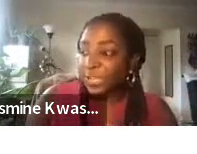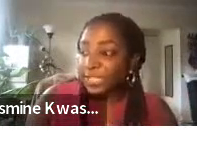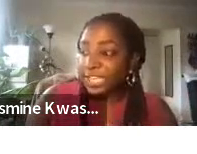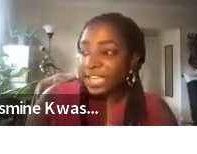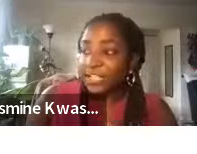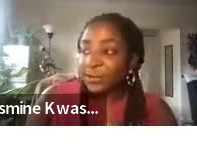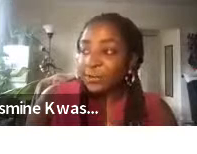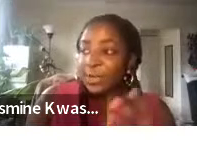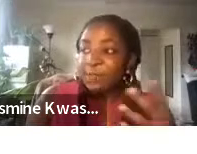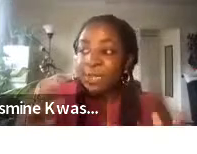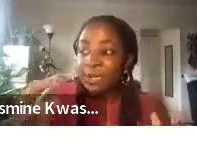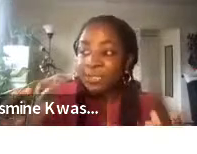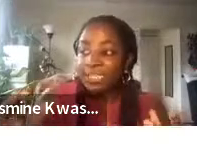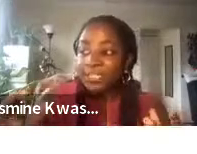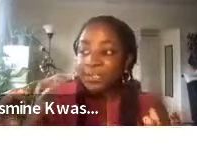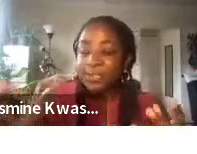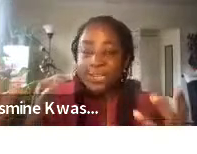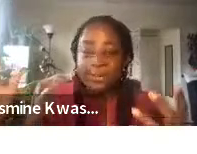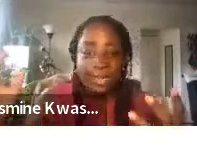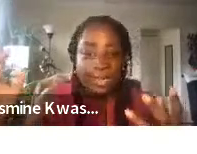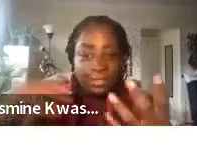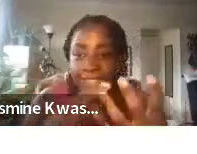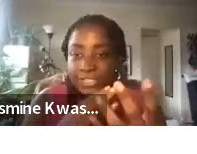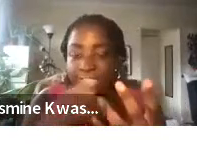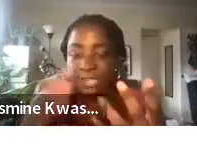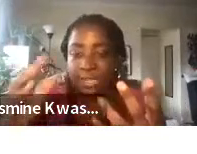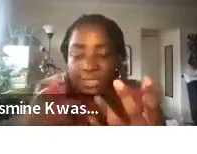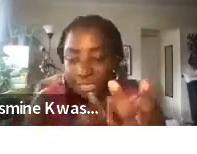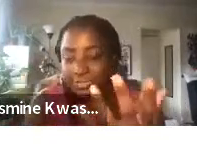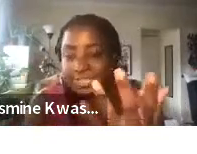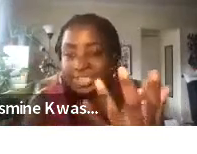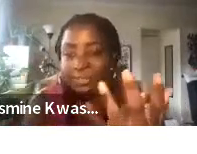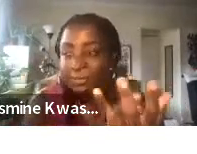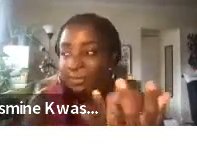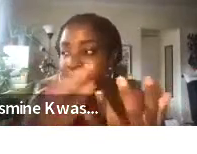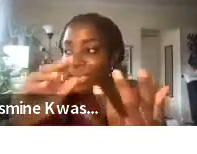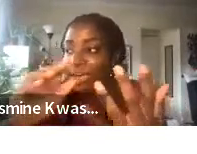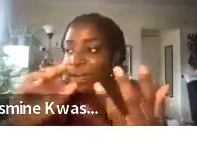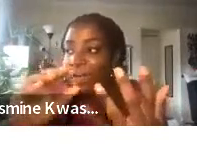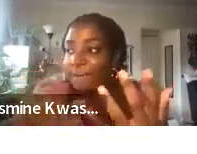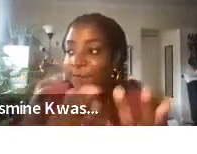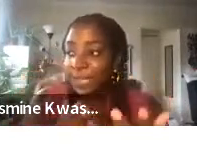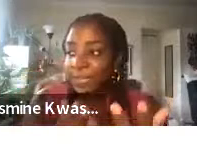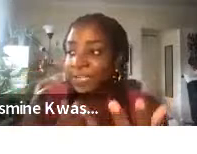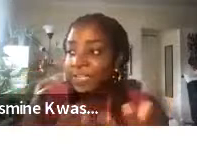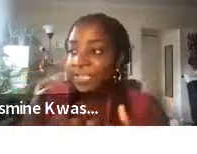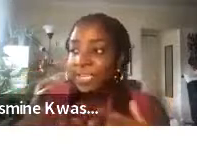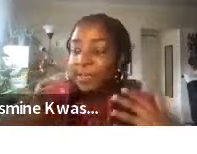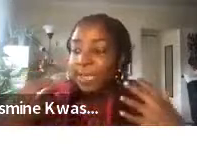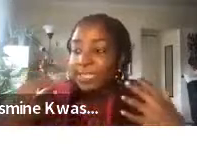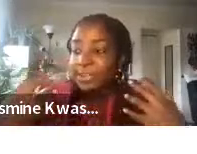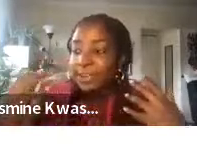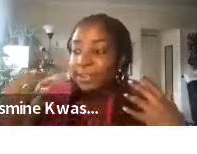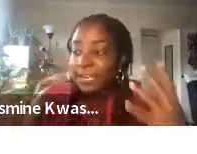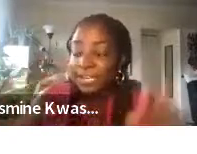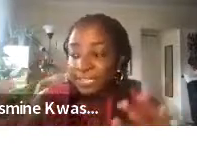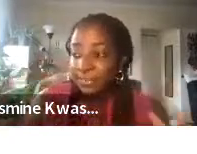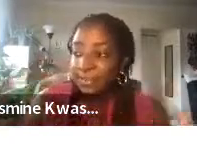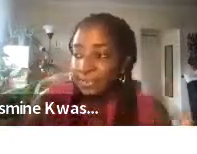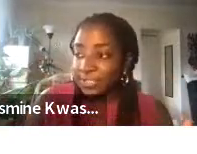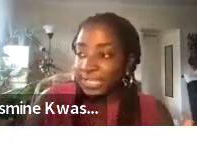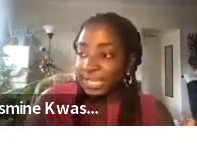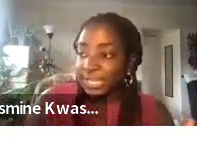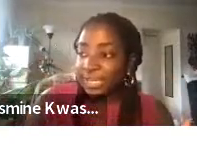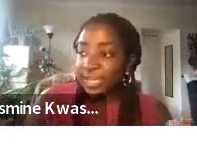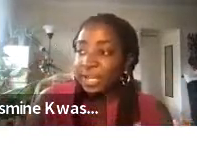conductance recordings. So if you're not familiar with this, you send electricity through the fingers based on the